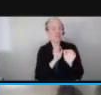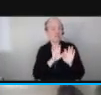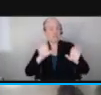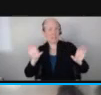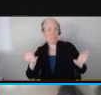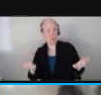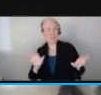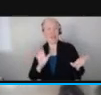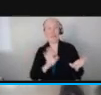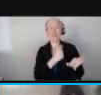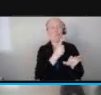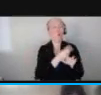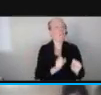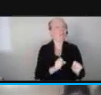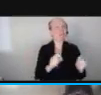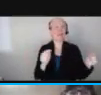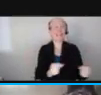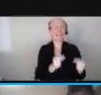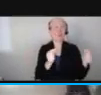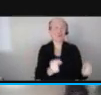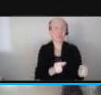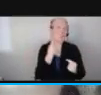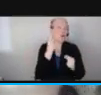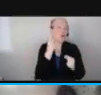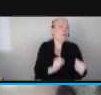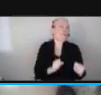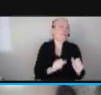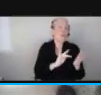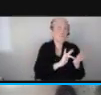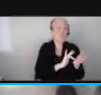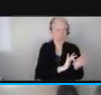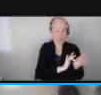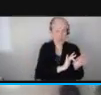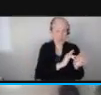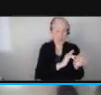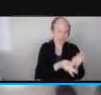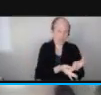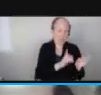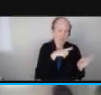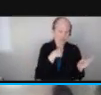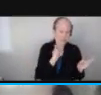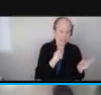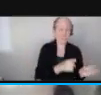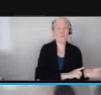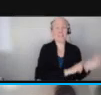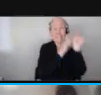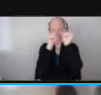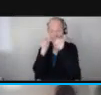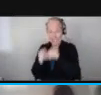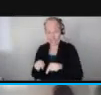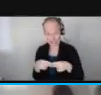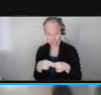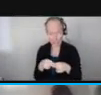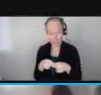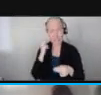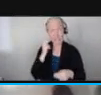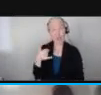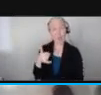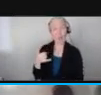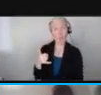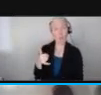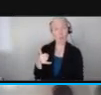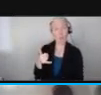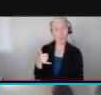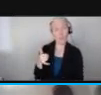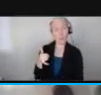these injuries when we look at the medical risks here. So in this graph here, you can see in the yellow